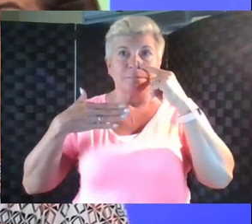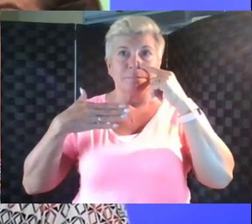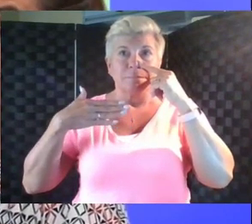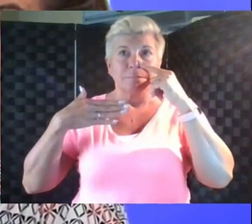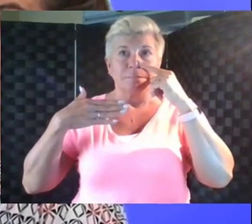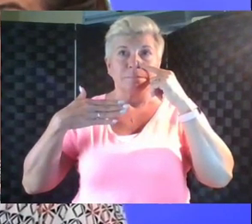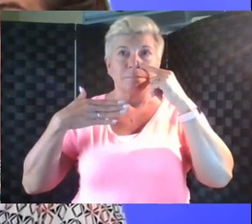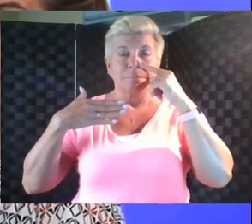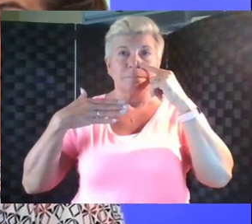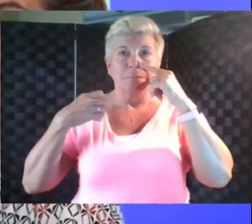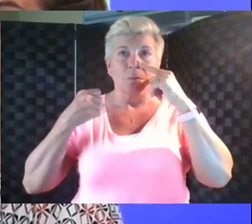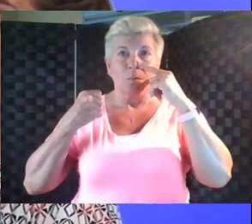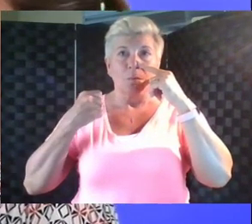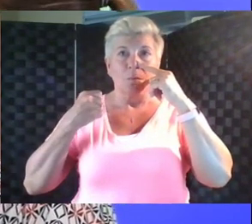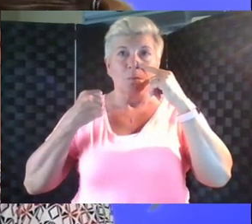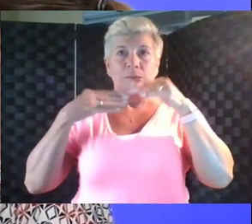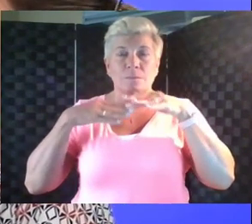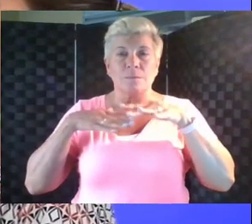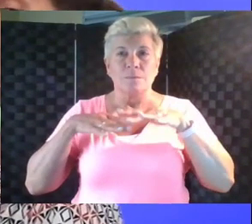Hold it.